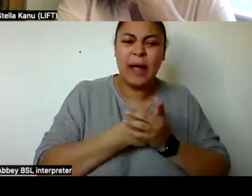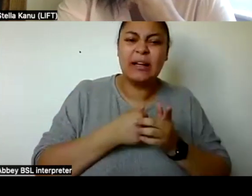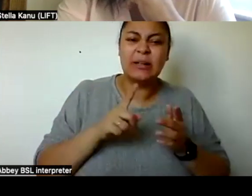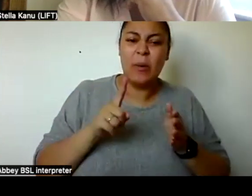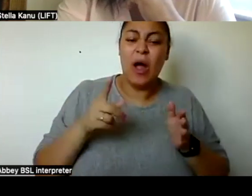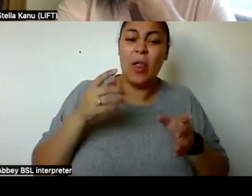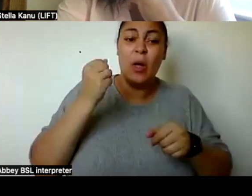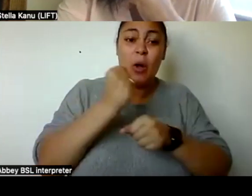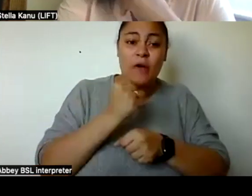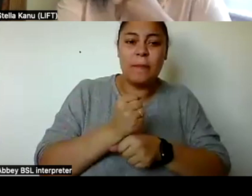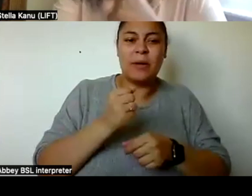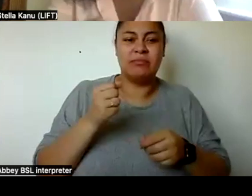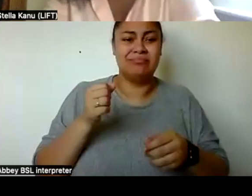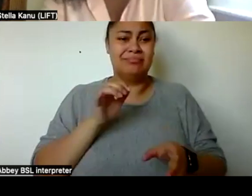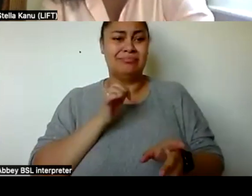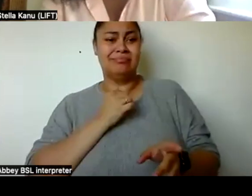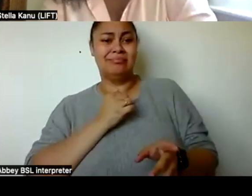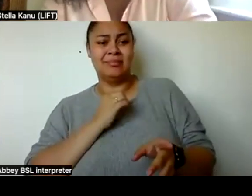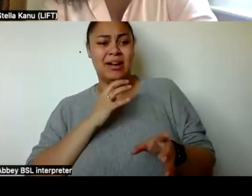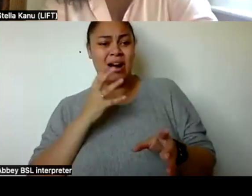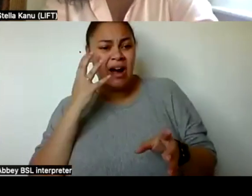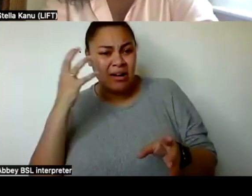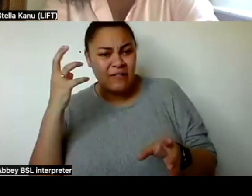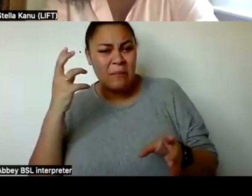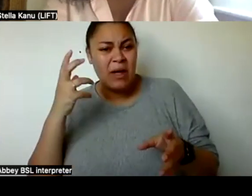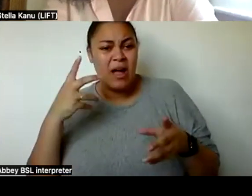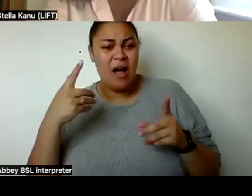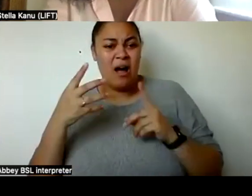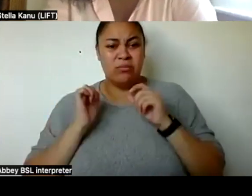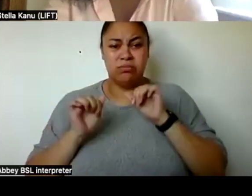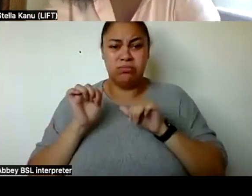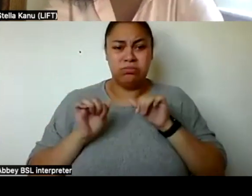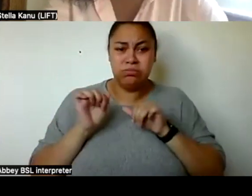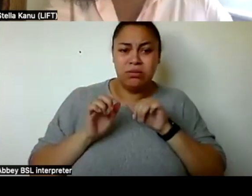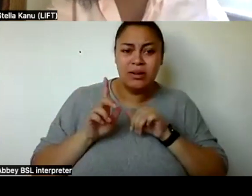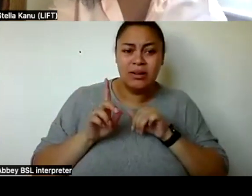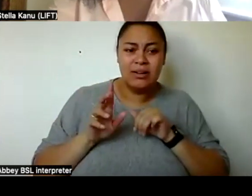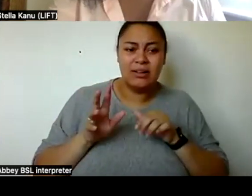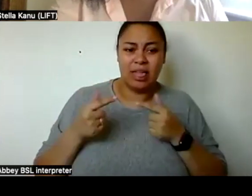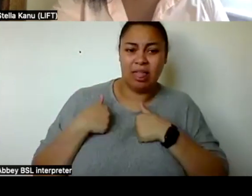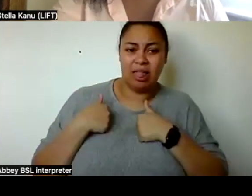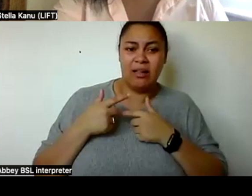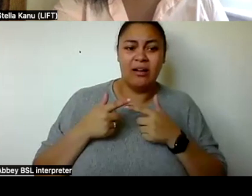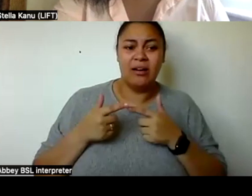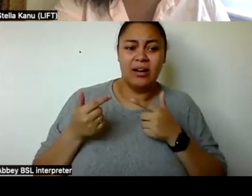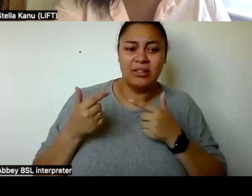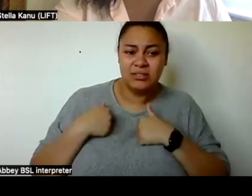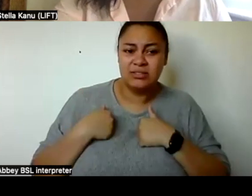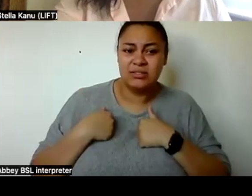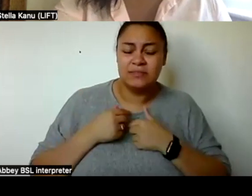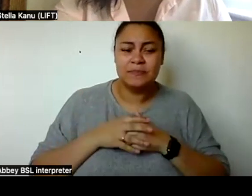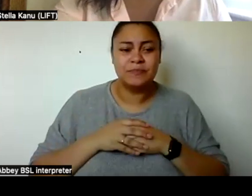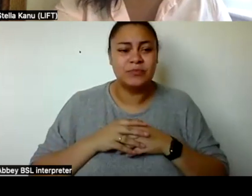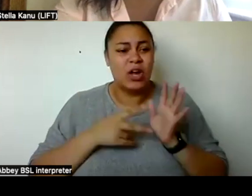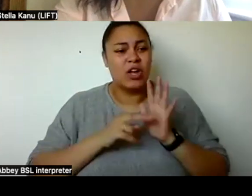government's hostile environment, but also by the very policies at play within cultural organisations, so creating unfair